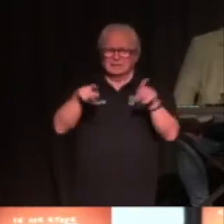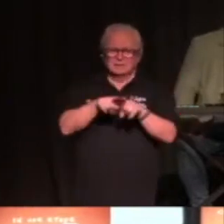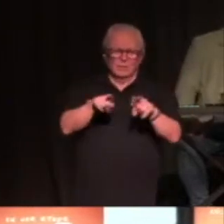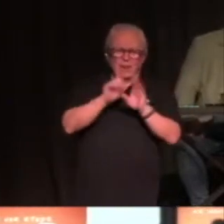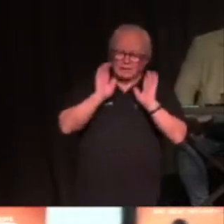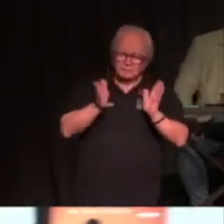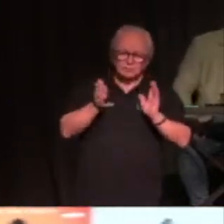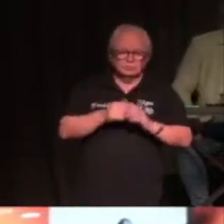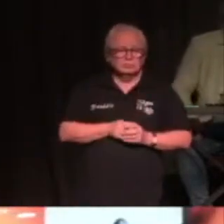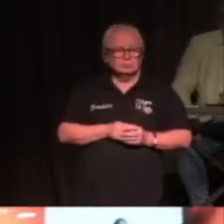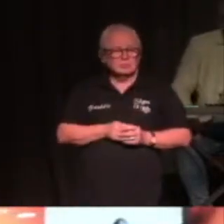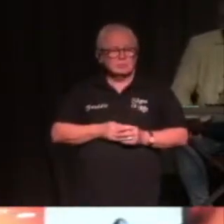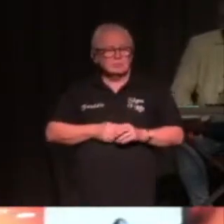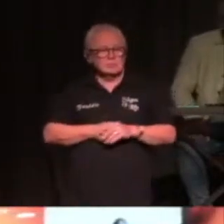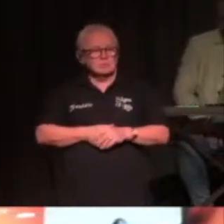Come on.